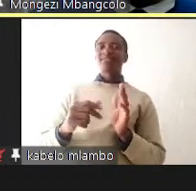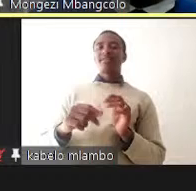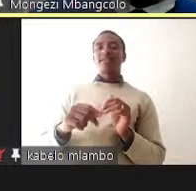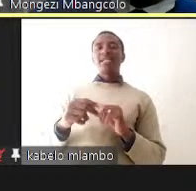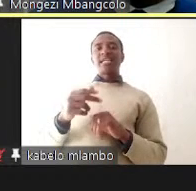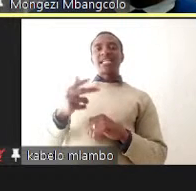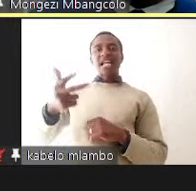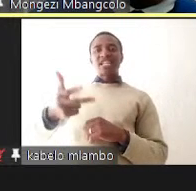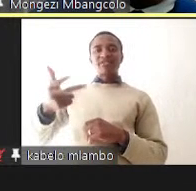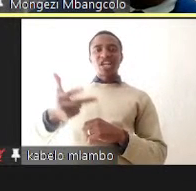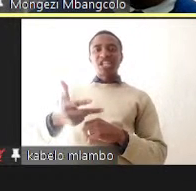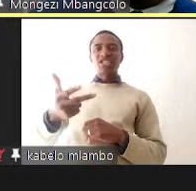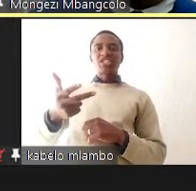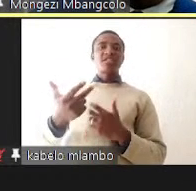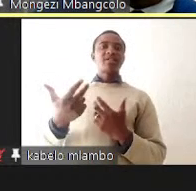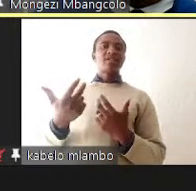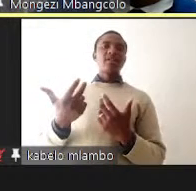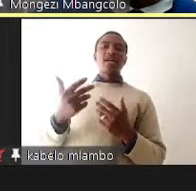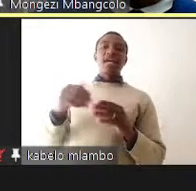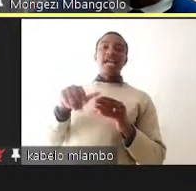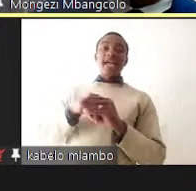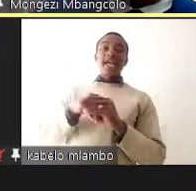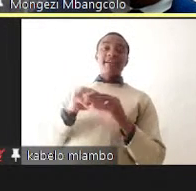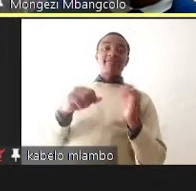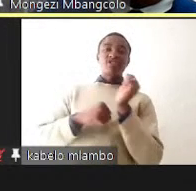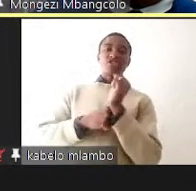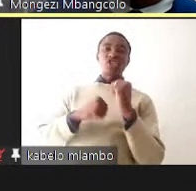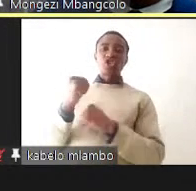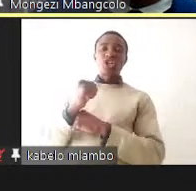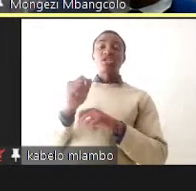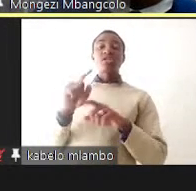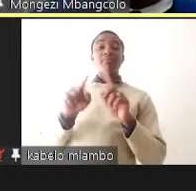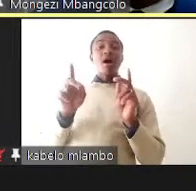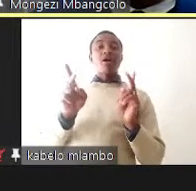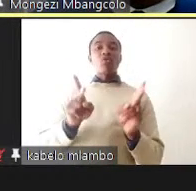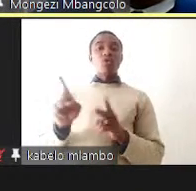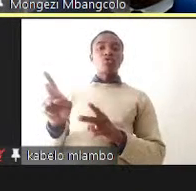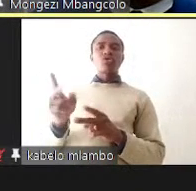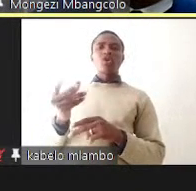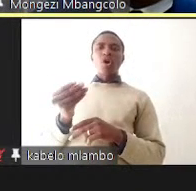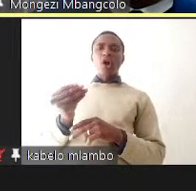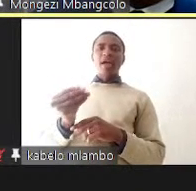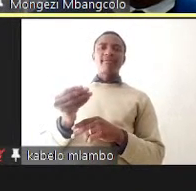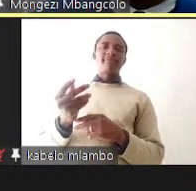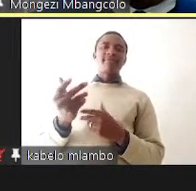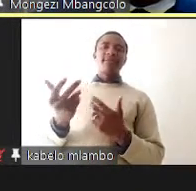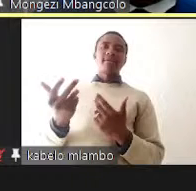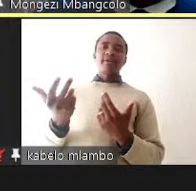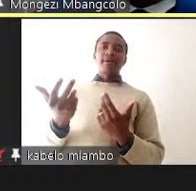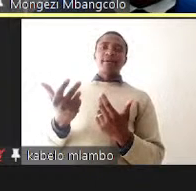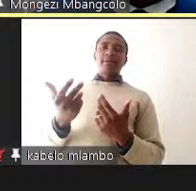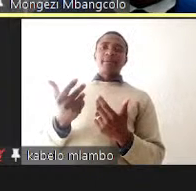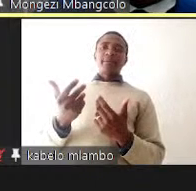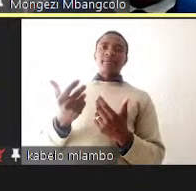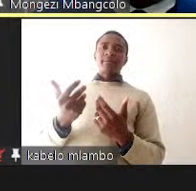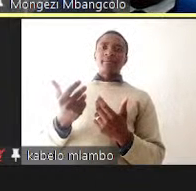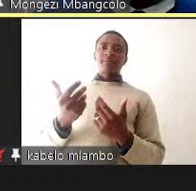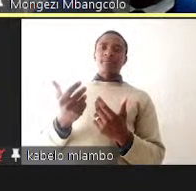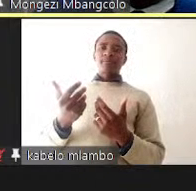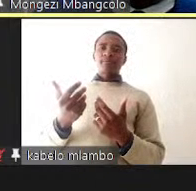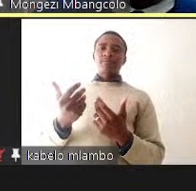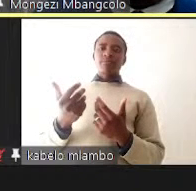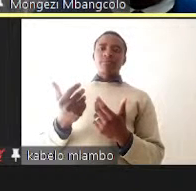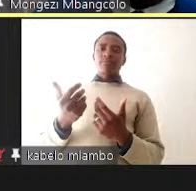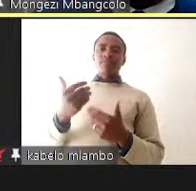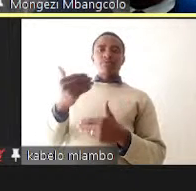the infrastructure, but more so, there was an indication that there's quite a lot of exploitation that is taking place in terms of